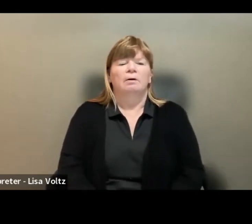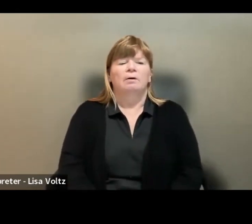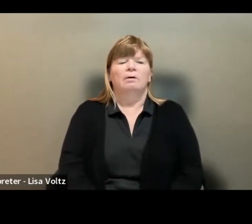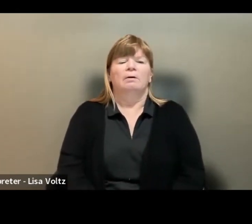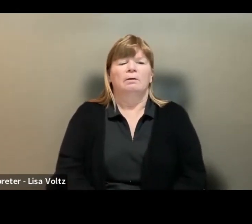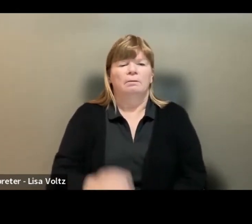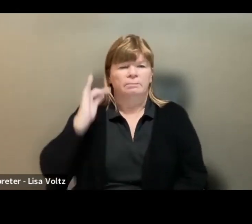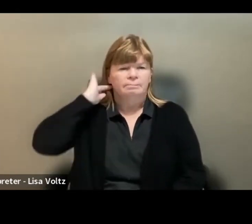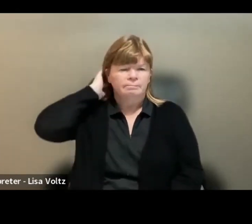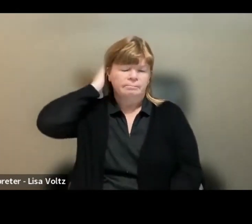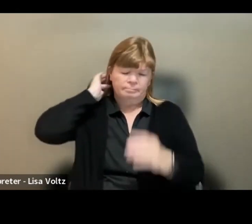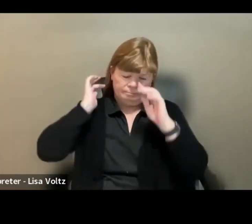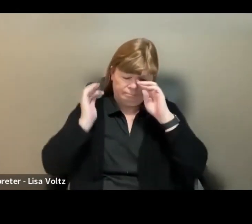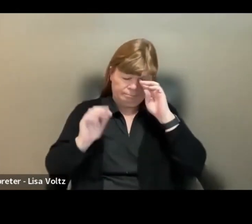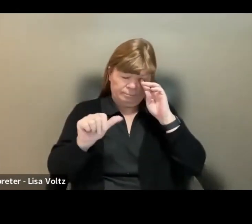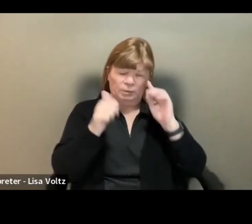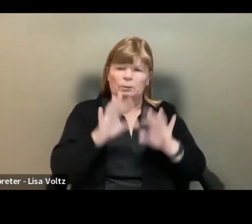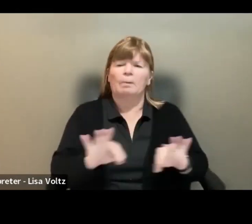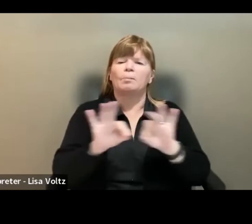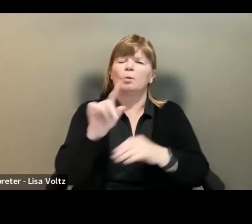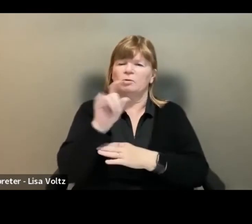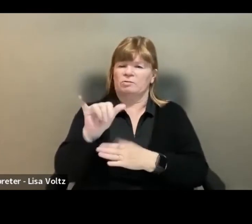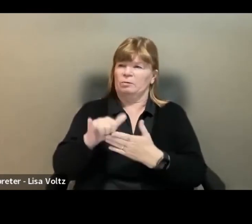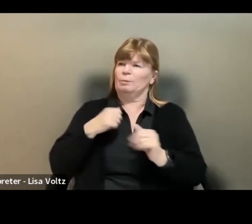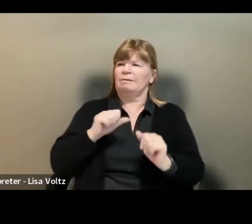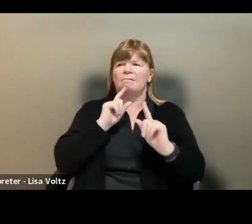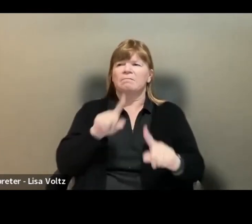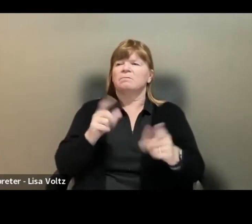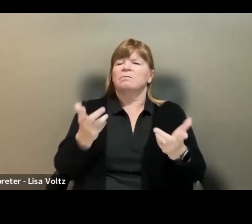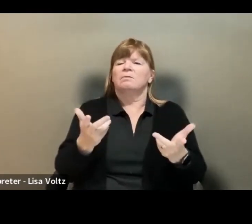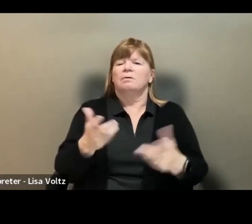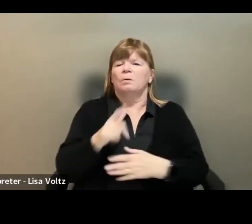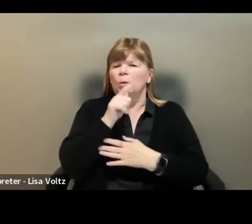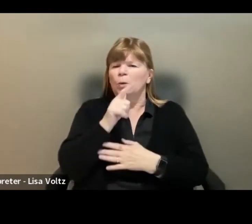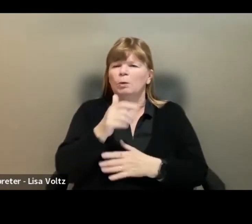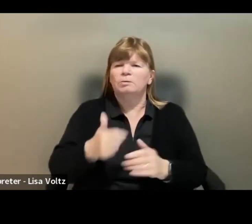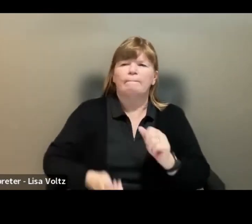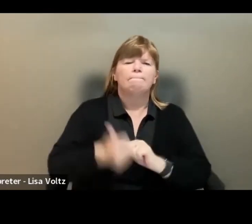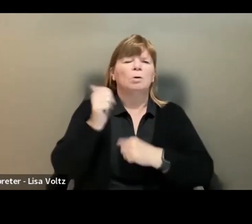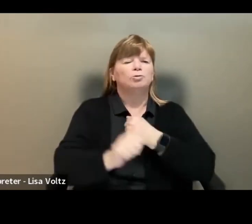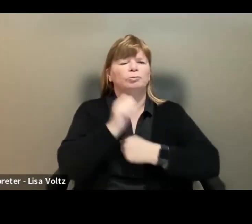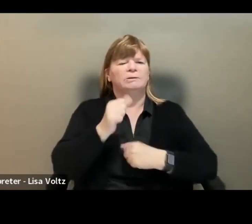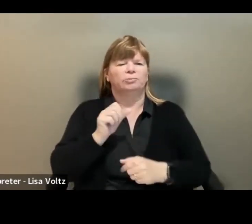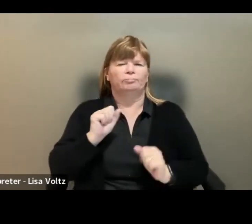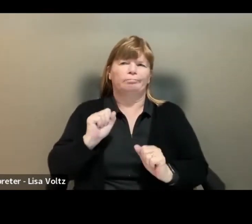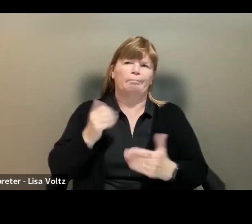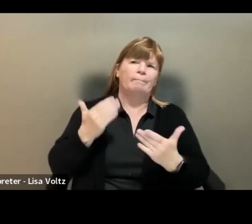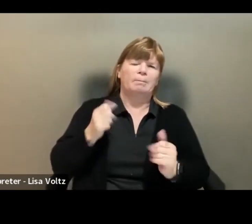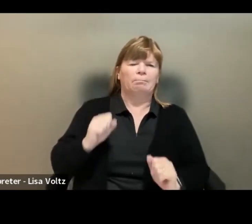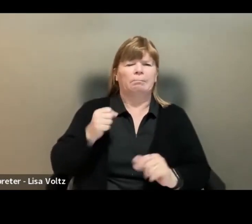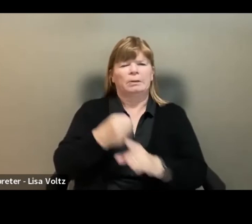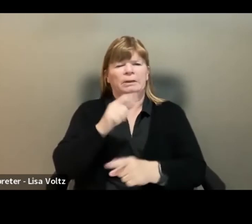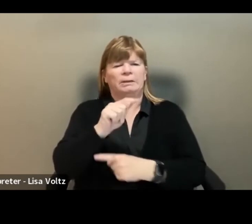Additional important questions that public health surveillance can answer are, who's at greatest risk of experiencing TBI? What are the